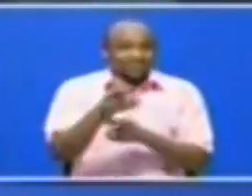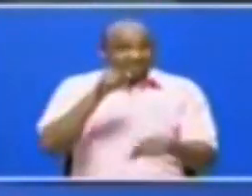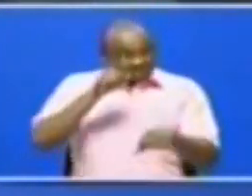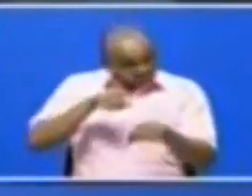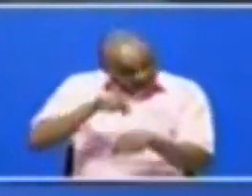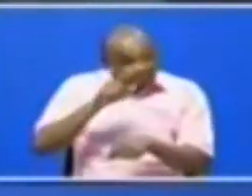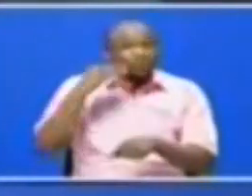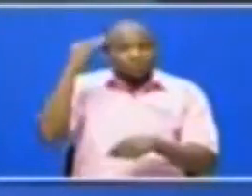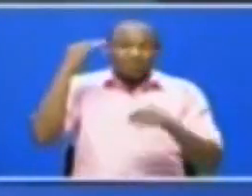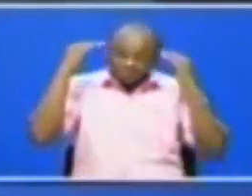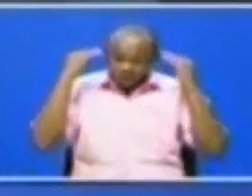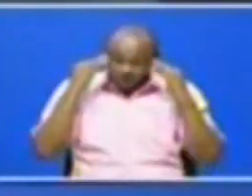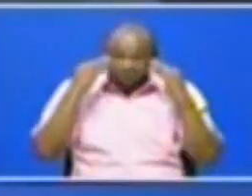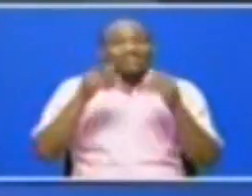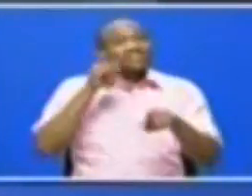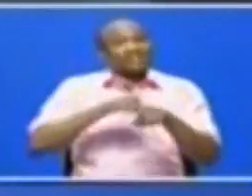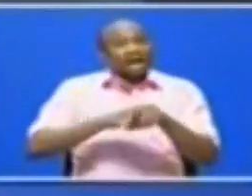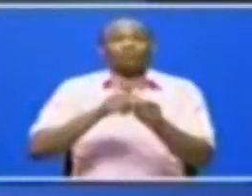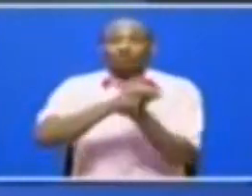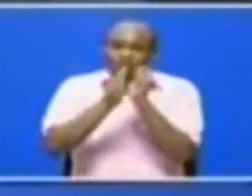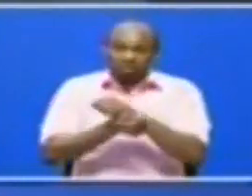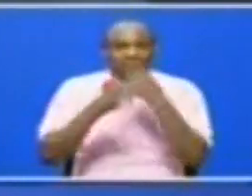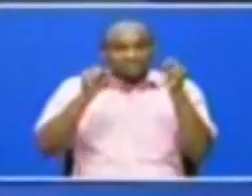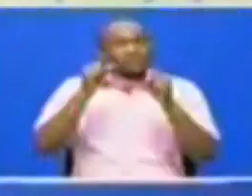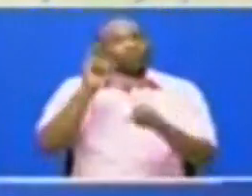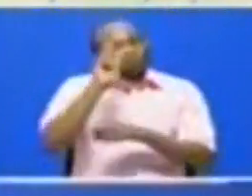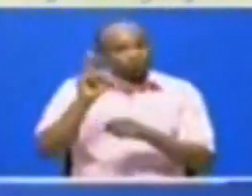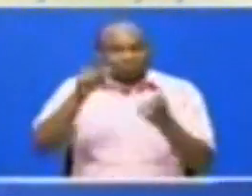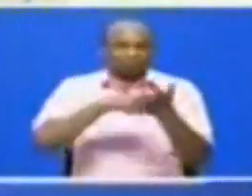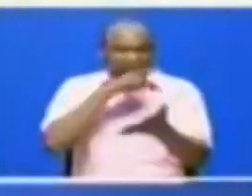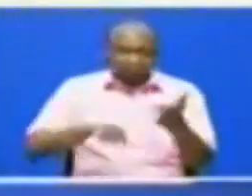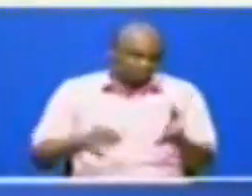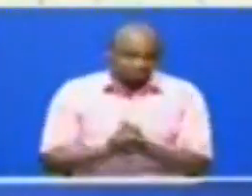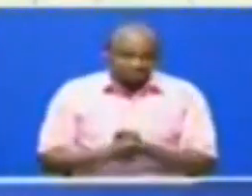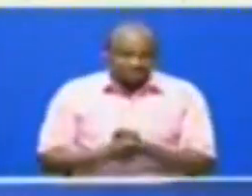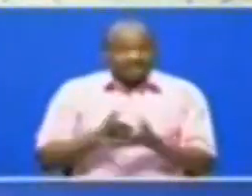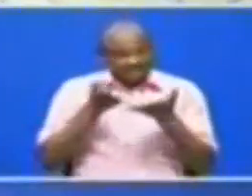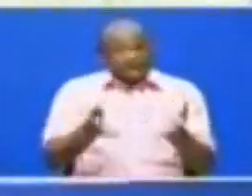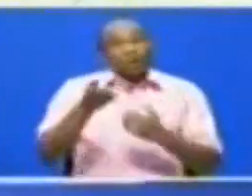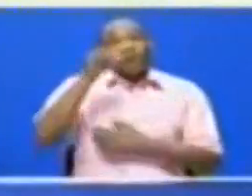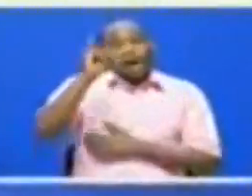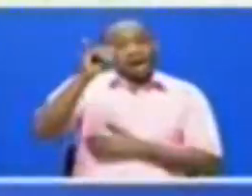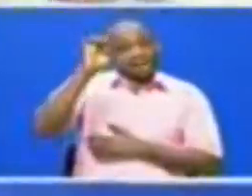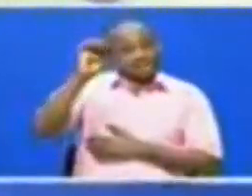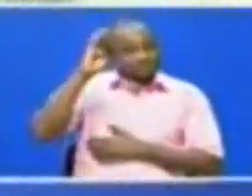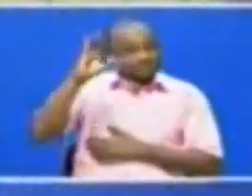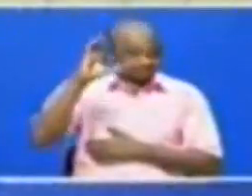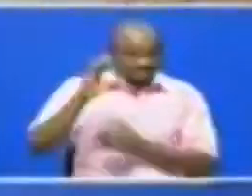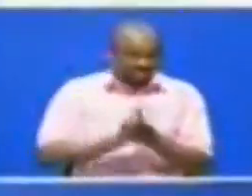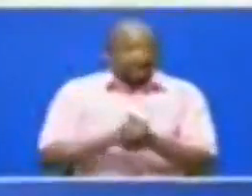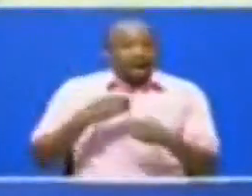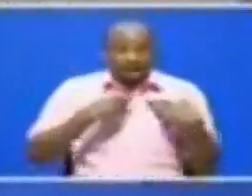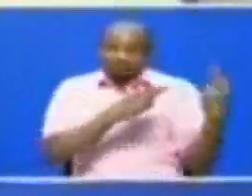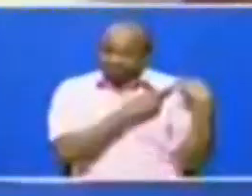of the Supreme Court over the decision to annul the presidential vote. And now the Independent Electoral and Boundaries Commission is tasked